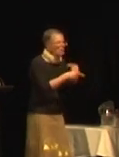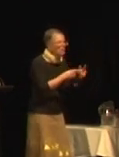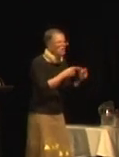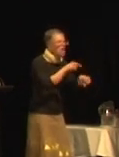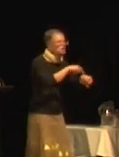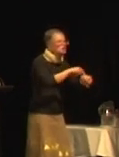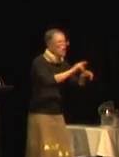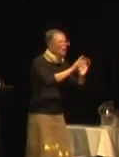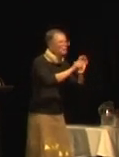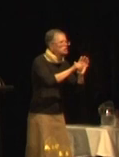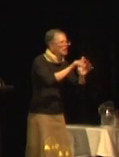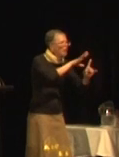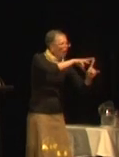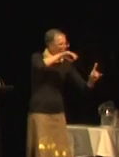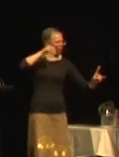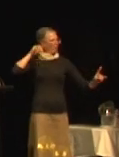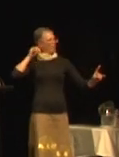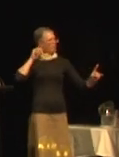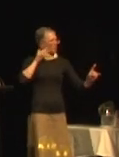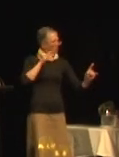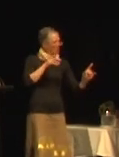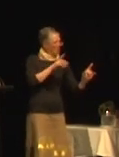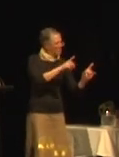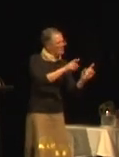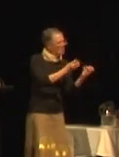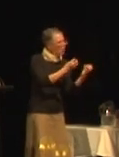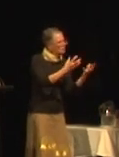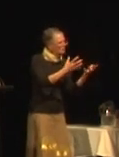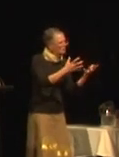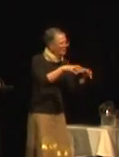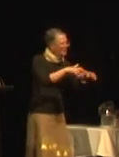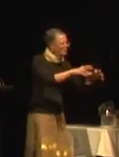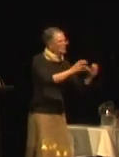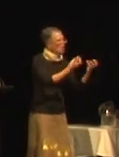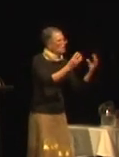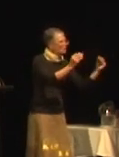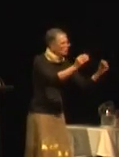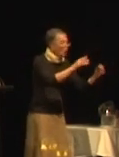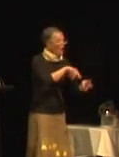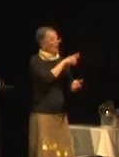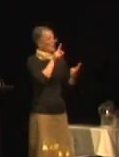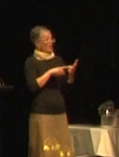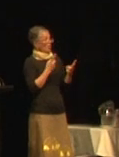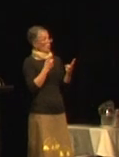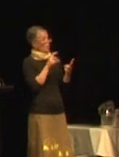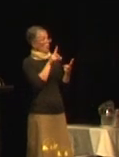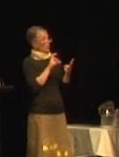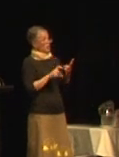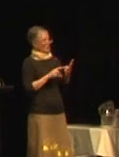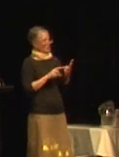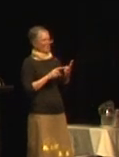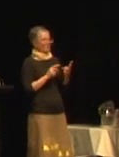just general sense of play, participation, but still a lot of physical activity. Last question was, this place, it's